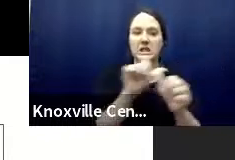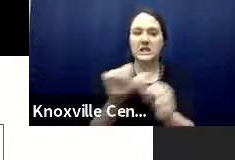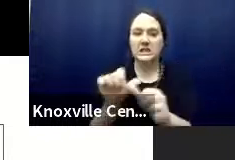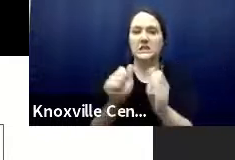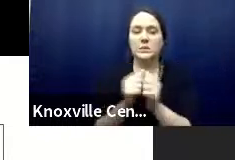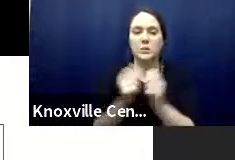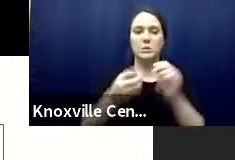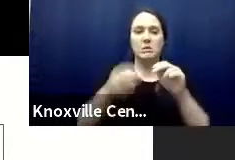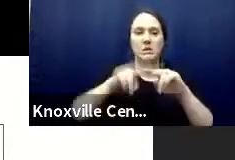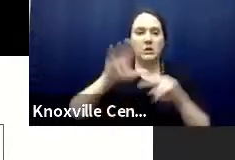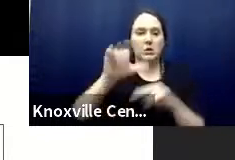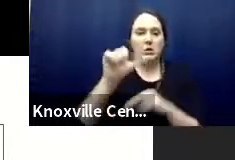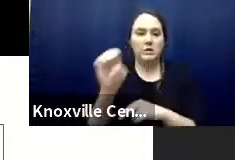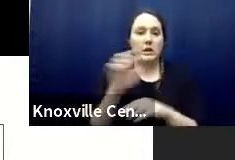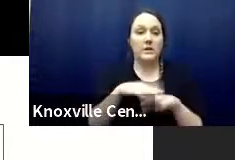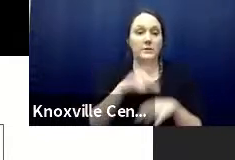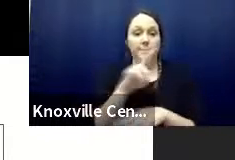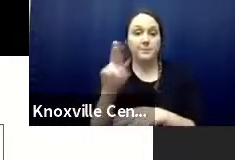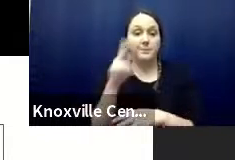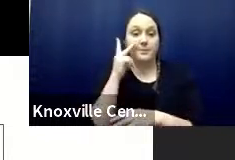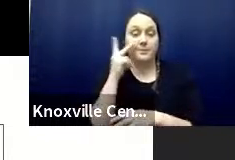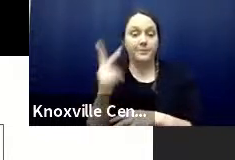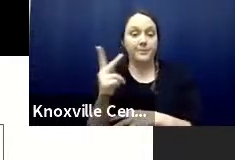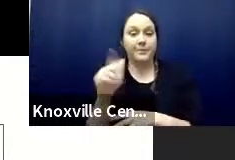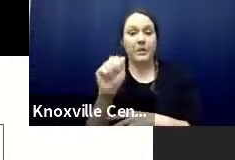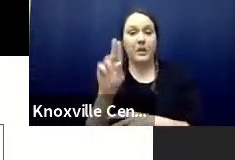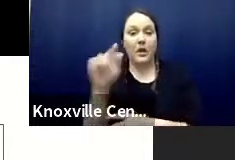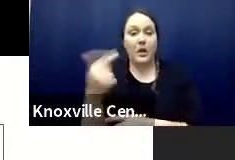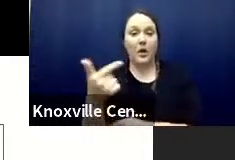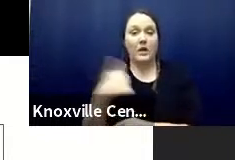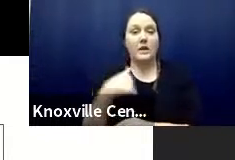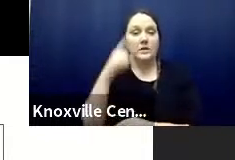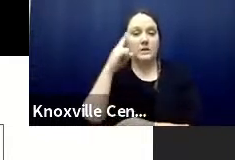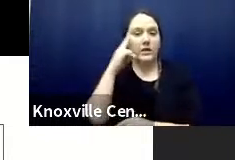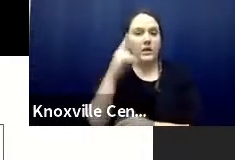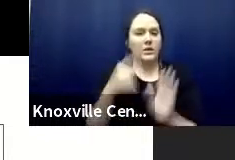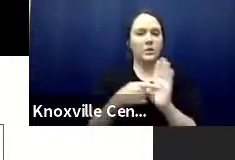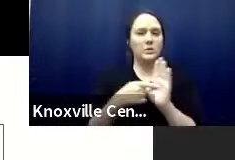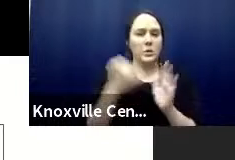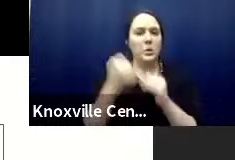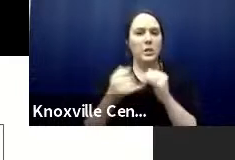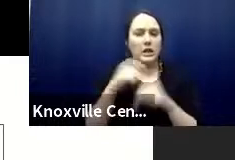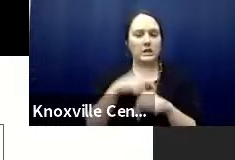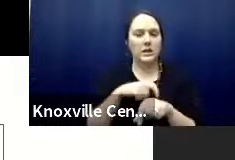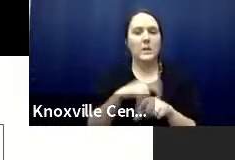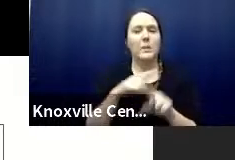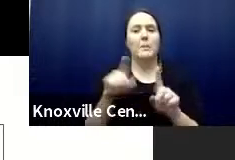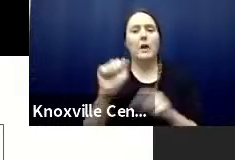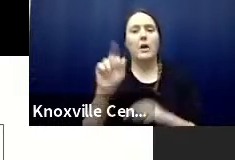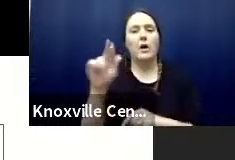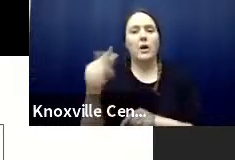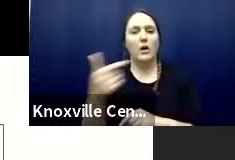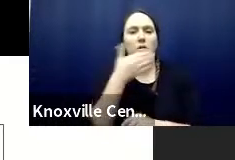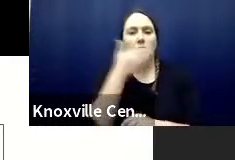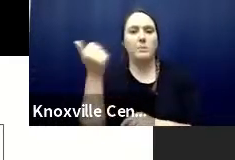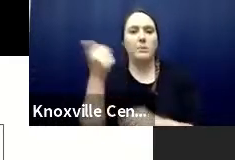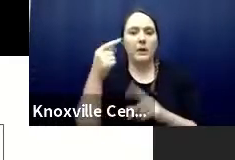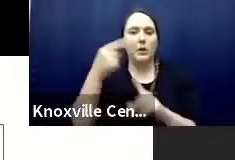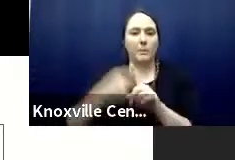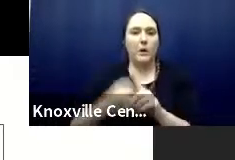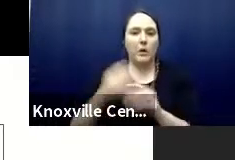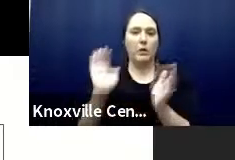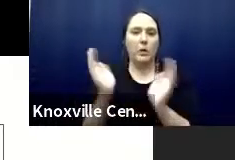in cases. On the right-hand side, you do see that August, I believe we showed that last time, August was certainly a better month than